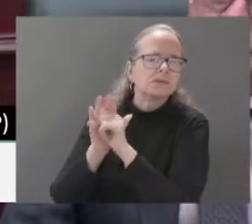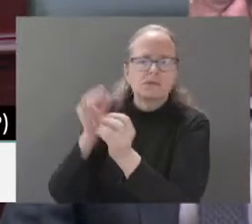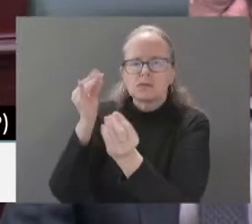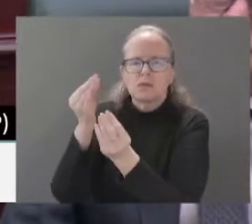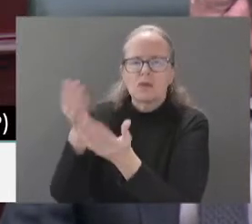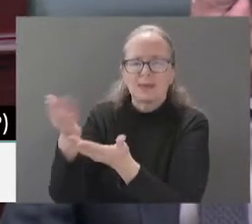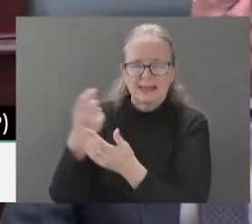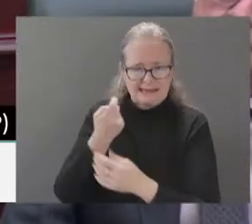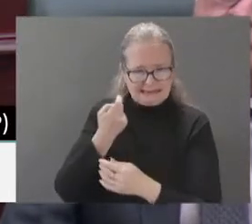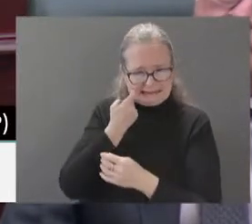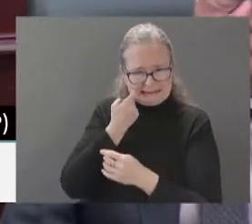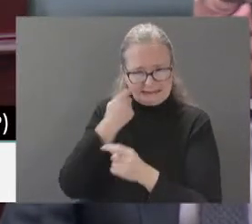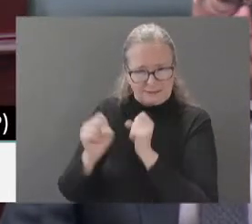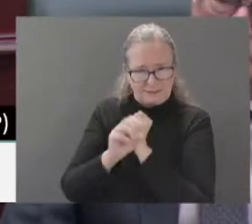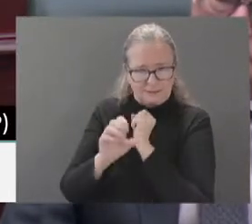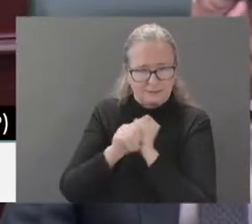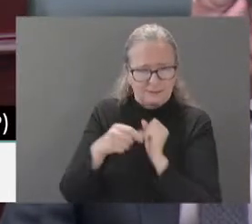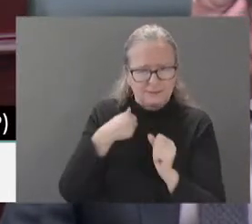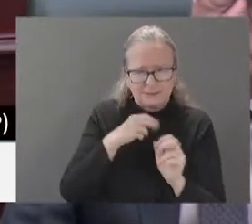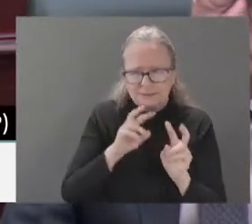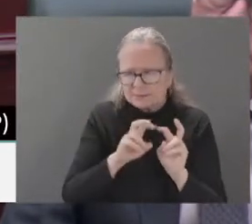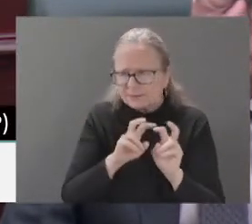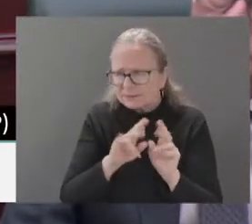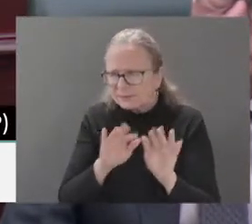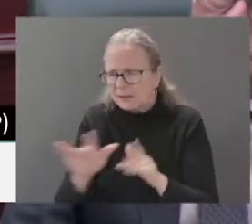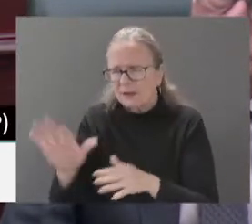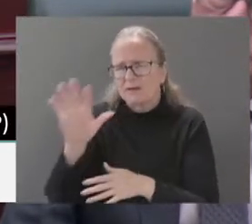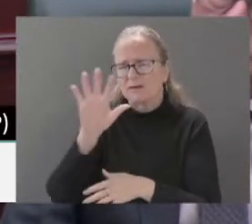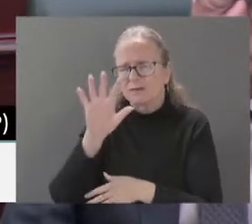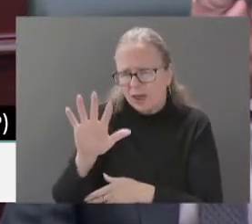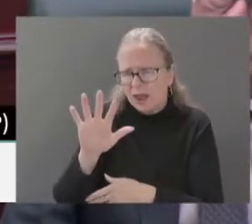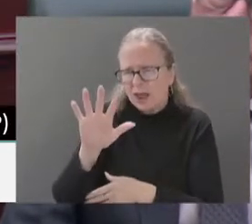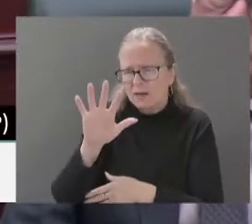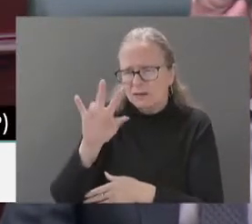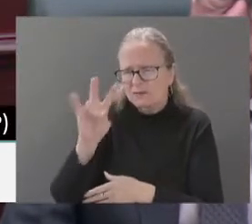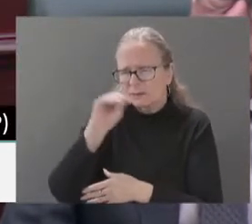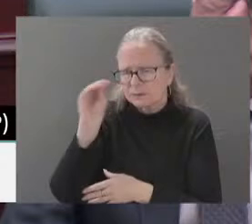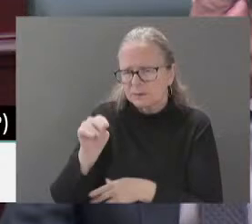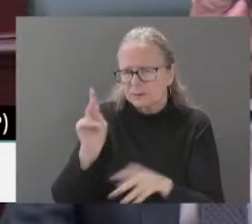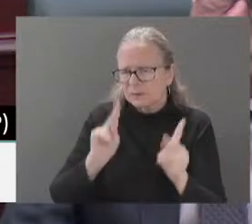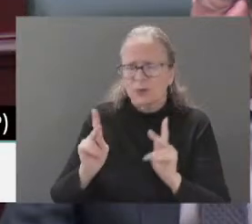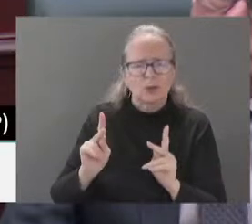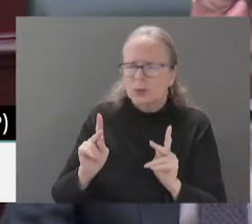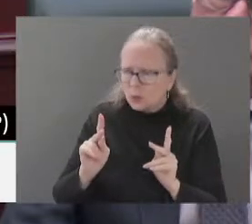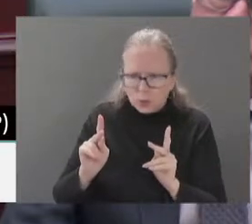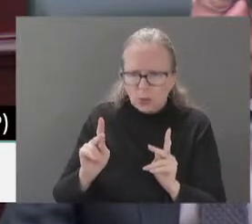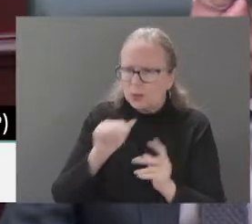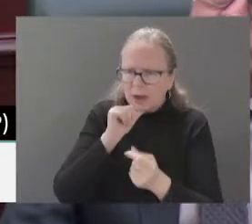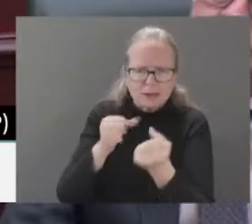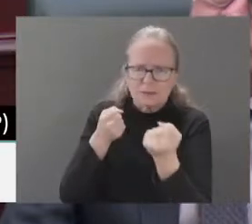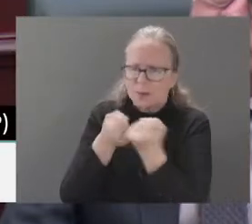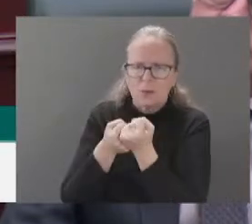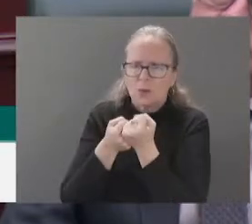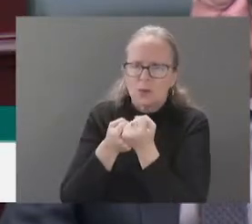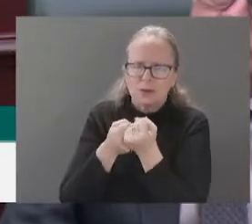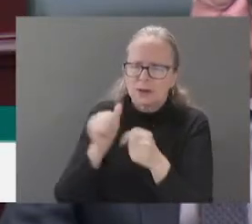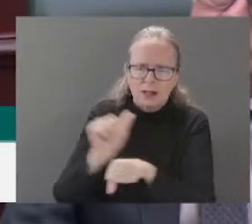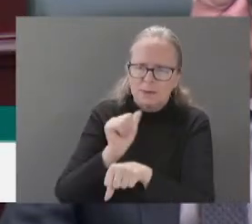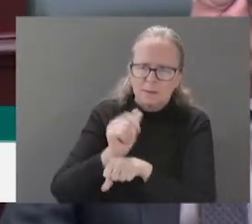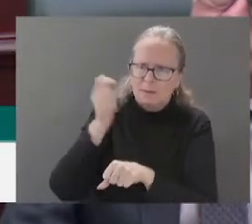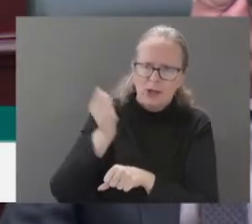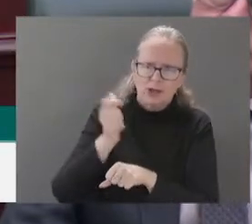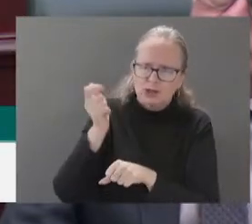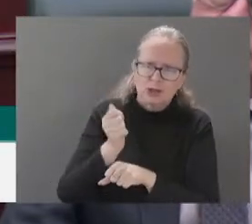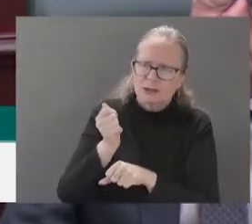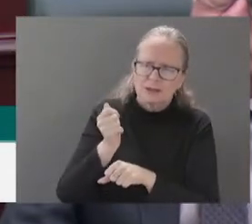those surveyed said they're opposed to the pension plan that's more than half Mr Speaker it's quite evident that this pension plan is